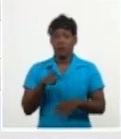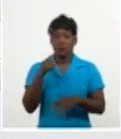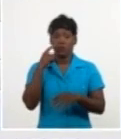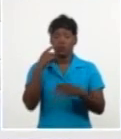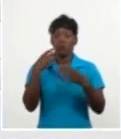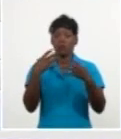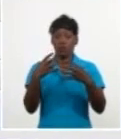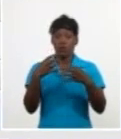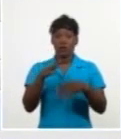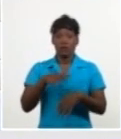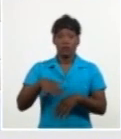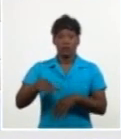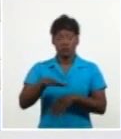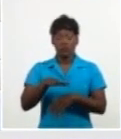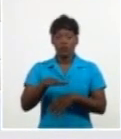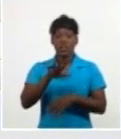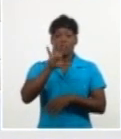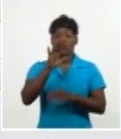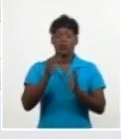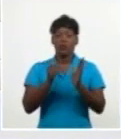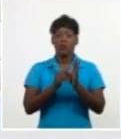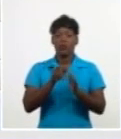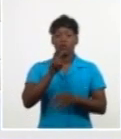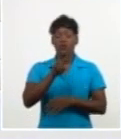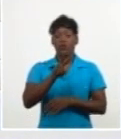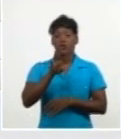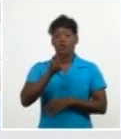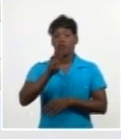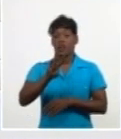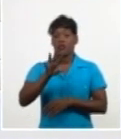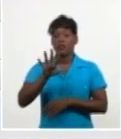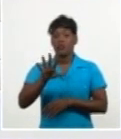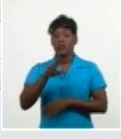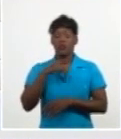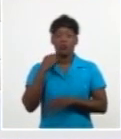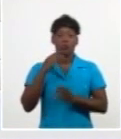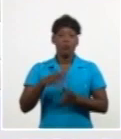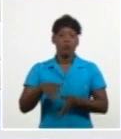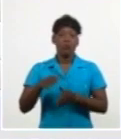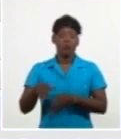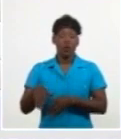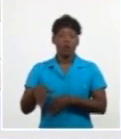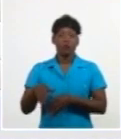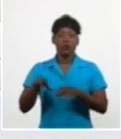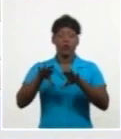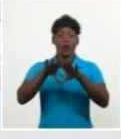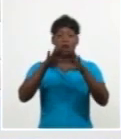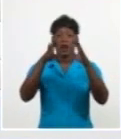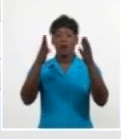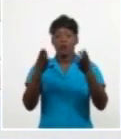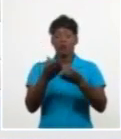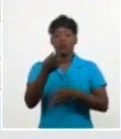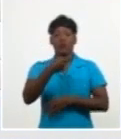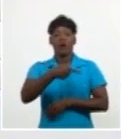5,235 people died in the world due to COVID-19,